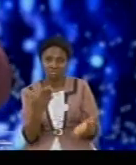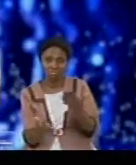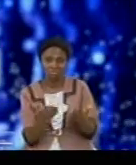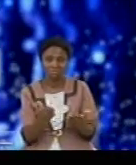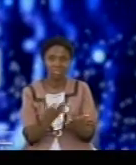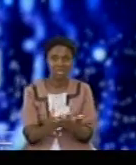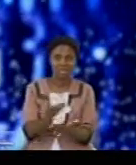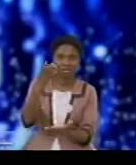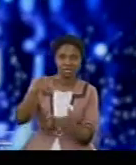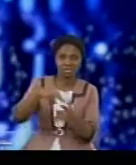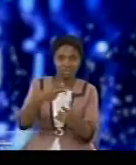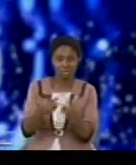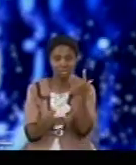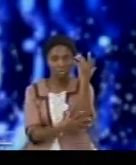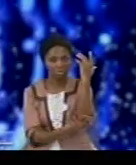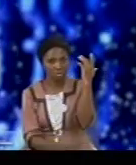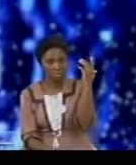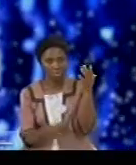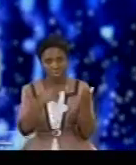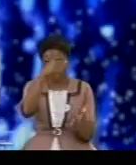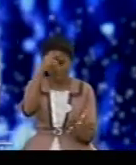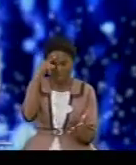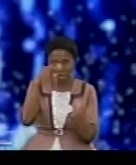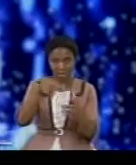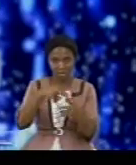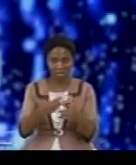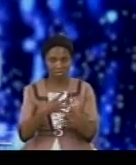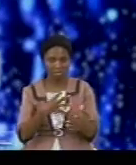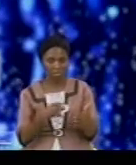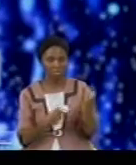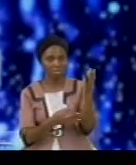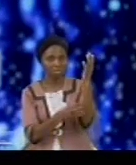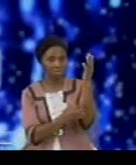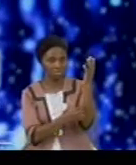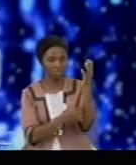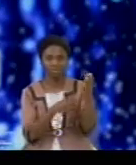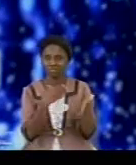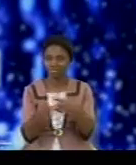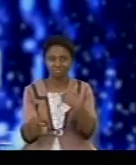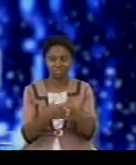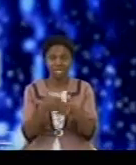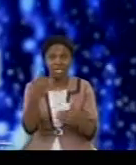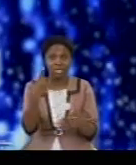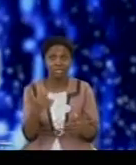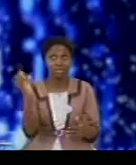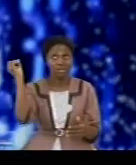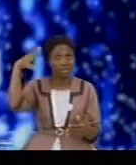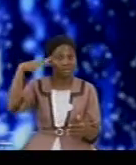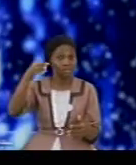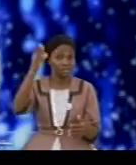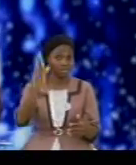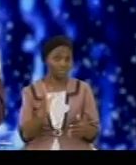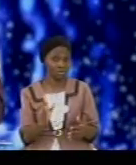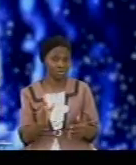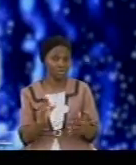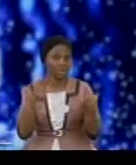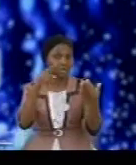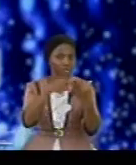white skin, whether black skin, no matter what, the grace of God has appeared to all